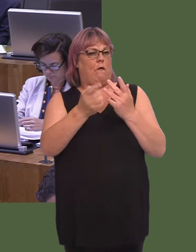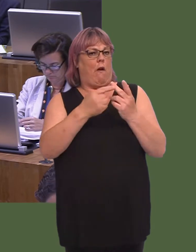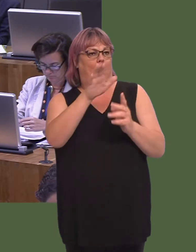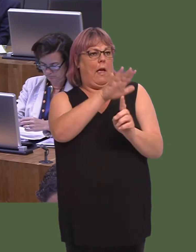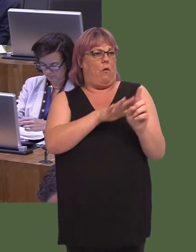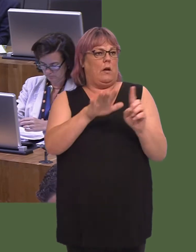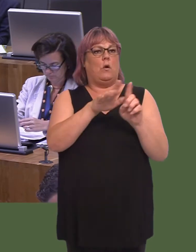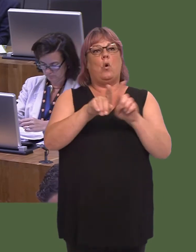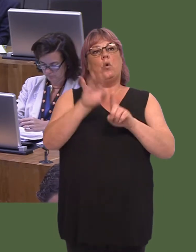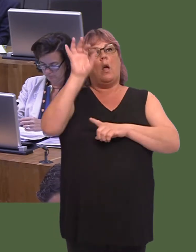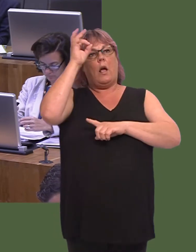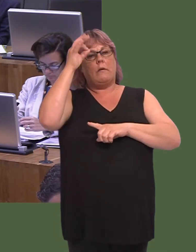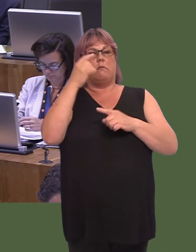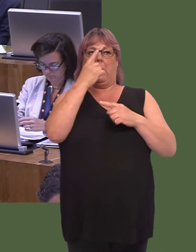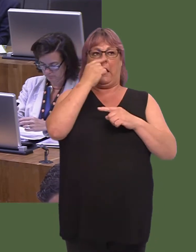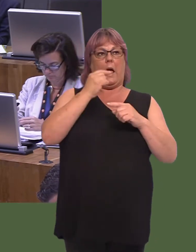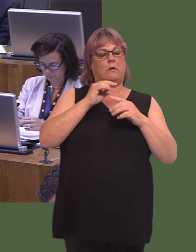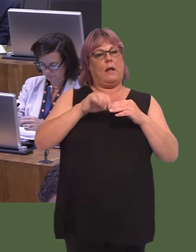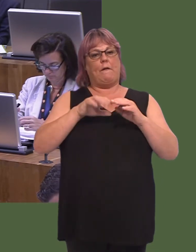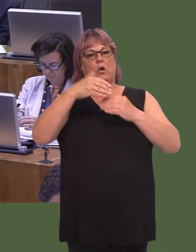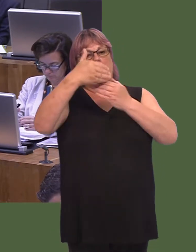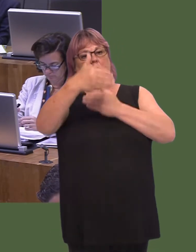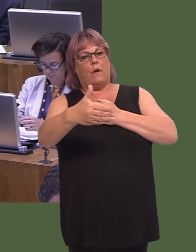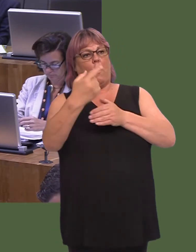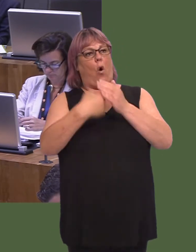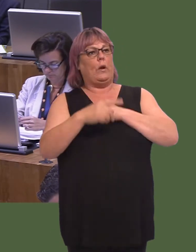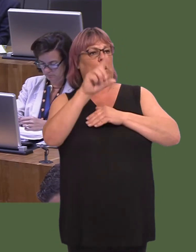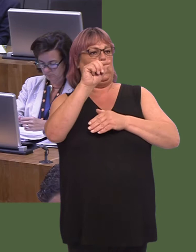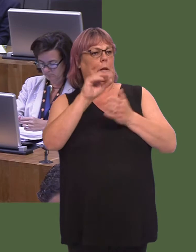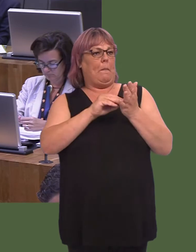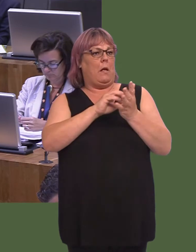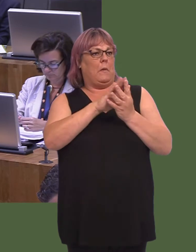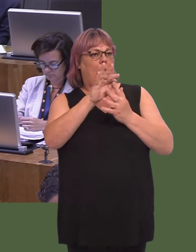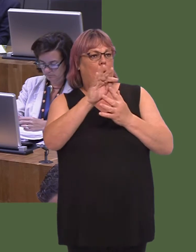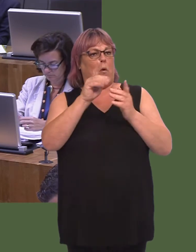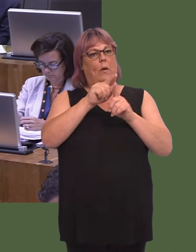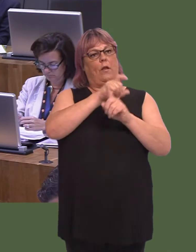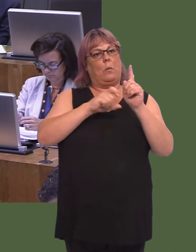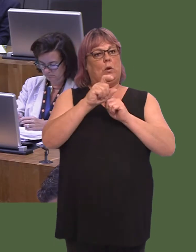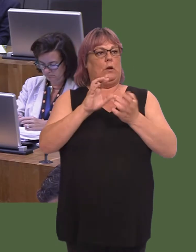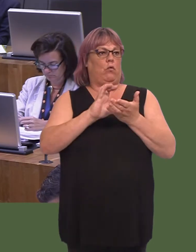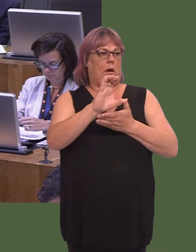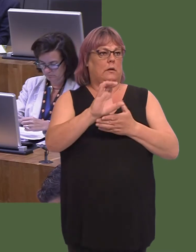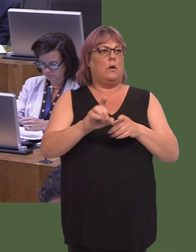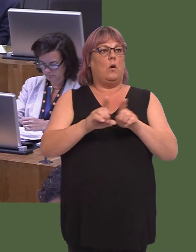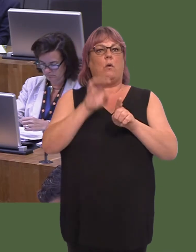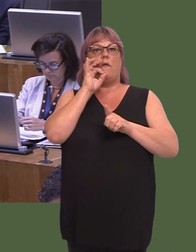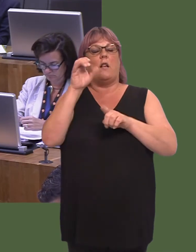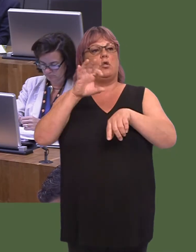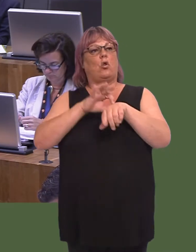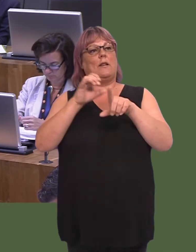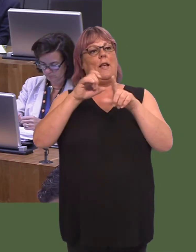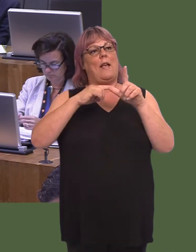funding for local authorities to implement 20-mile-per-hour zones and limits through the Road Safety and Safe Routes in Communities grants. We have